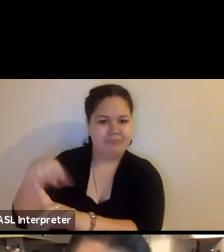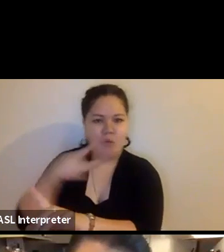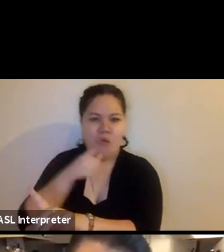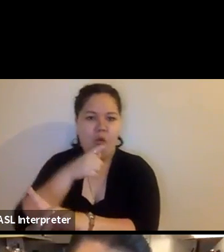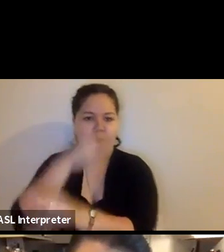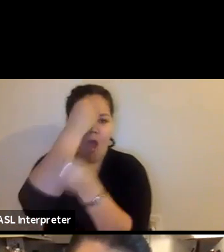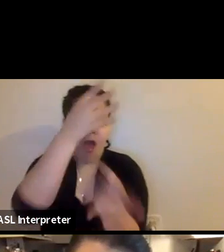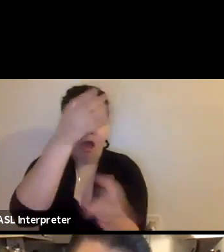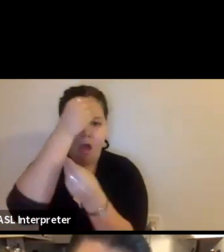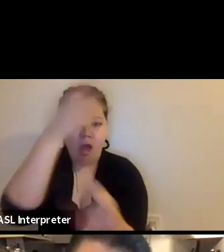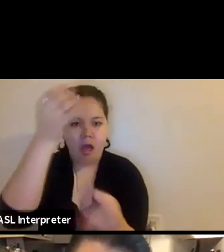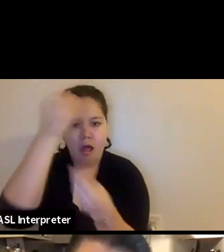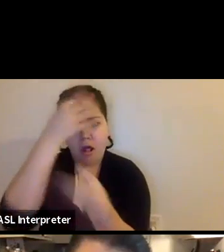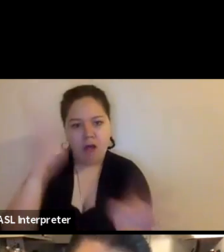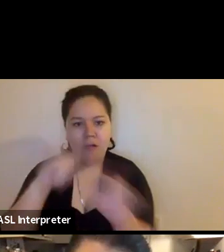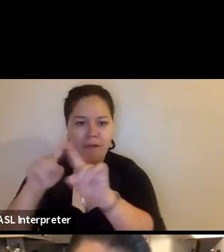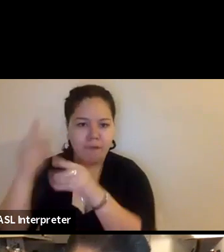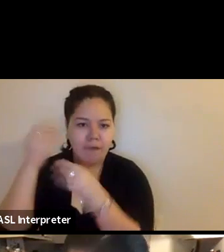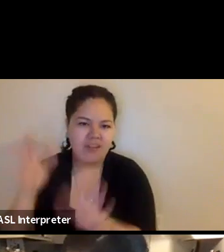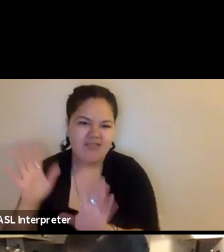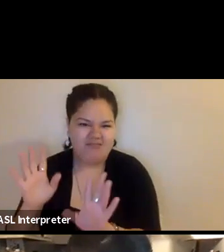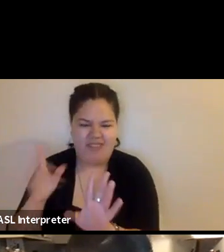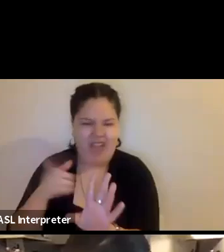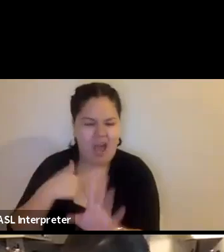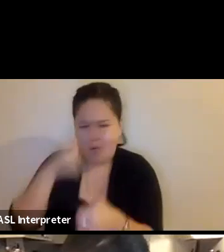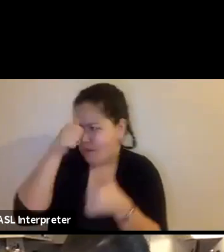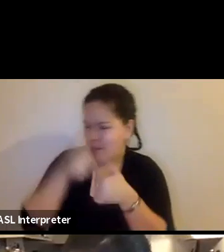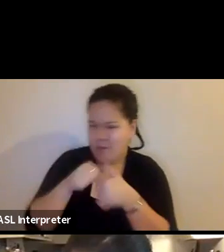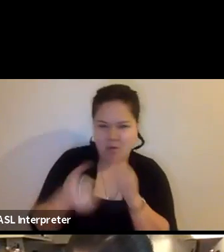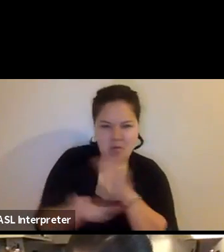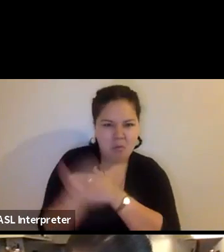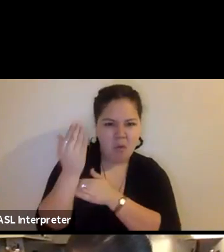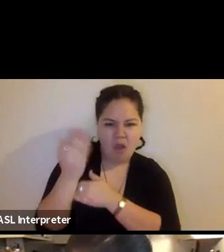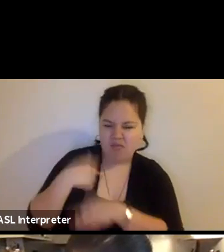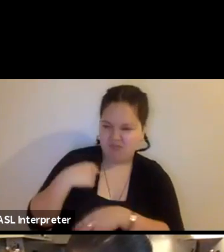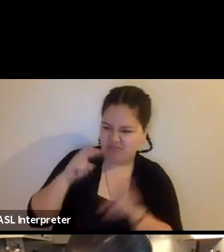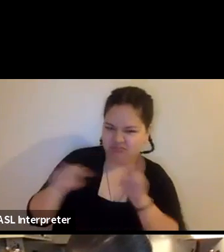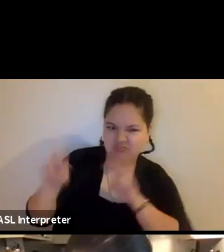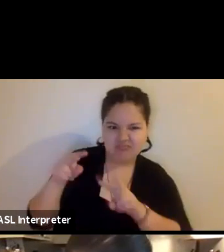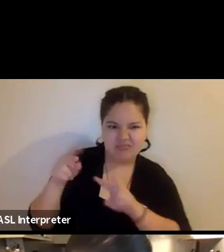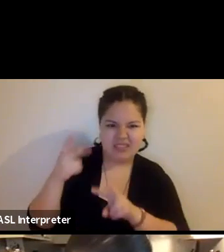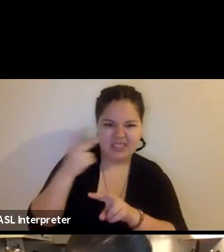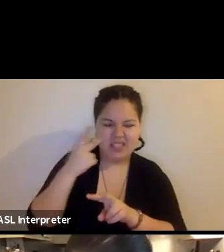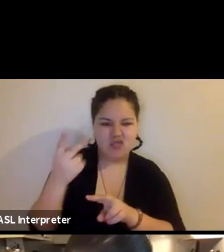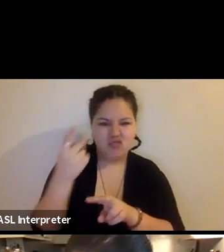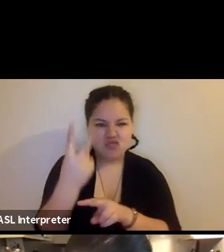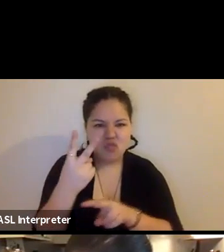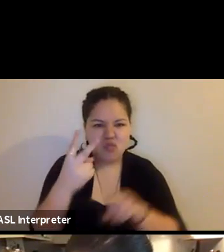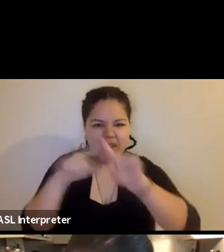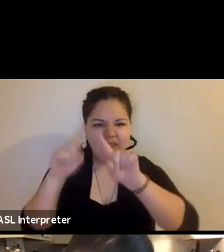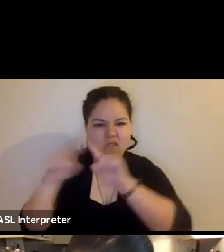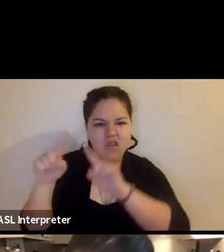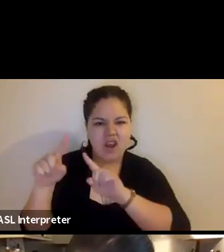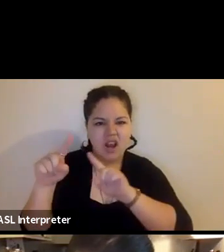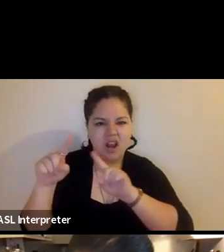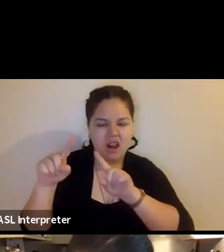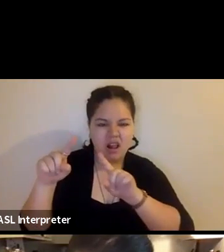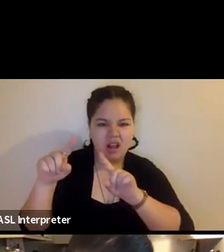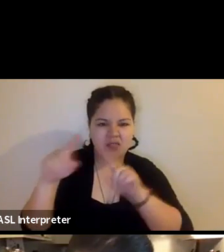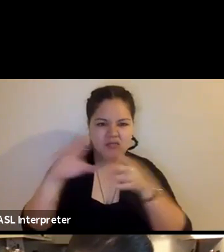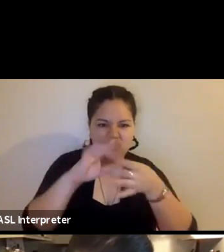one morning, I can hear two or three contradicting things about